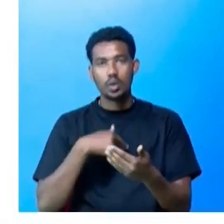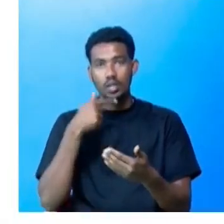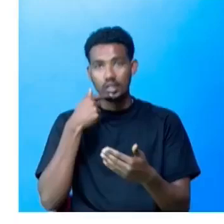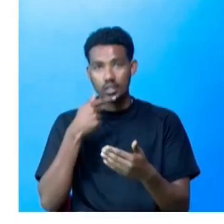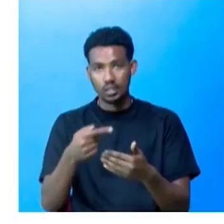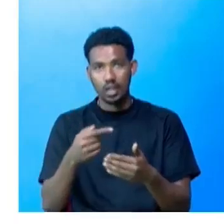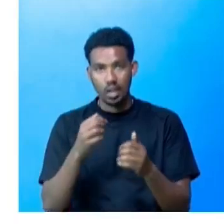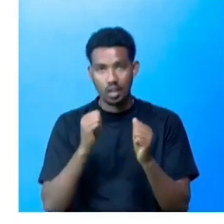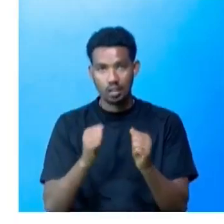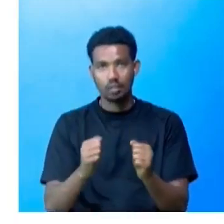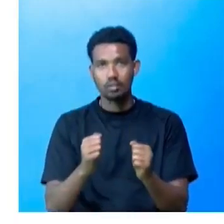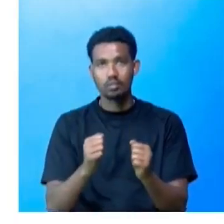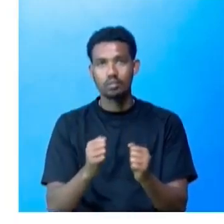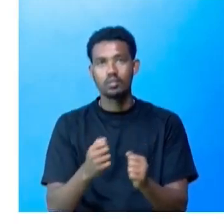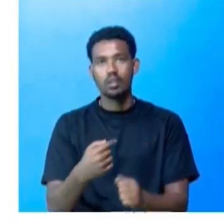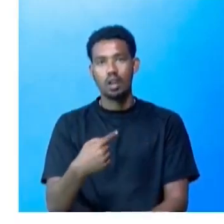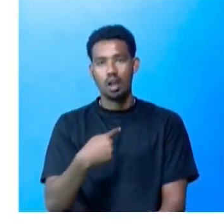I